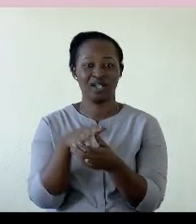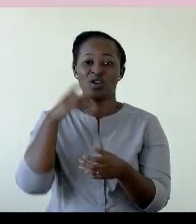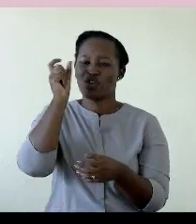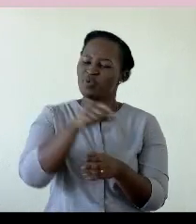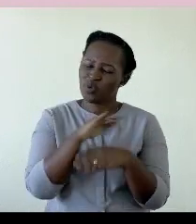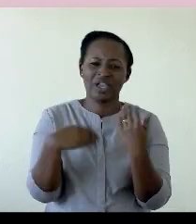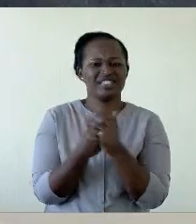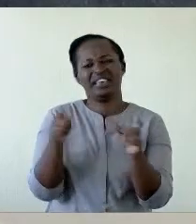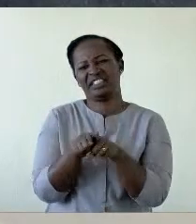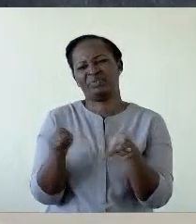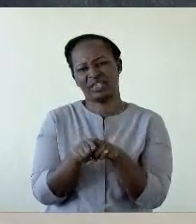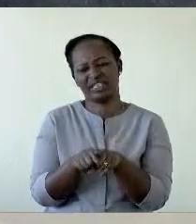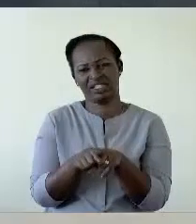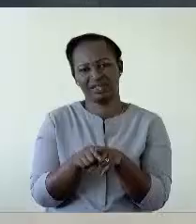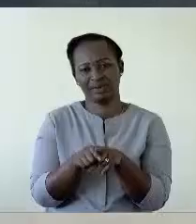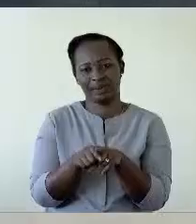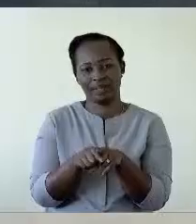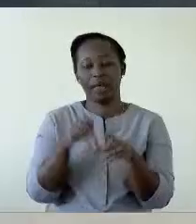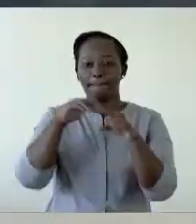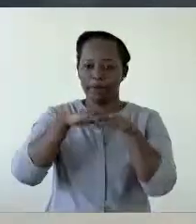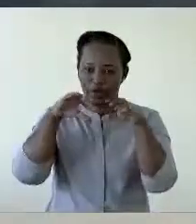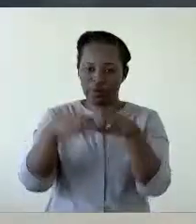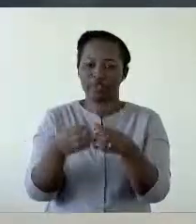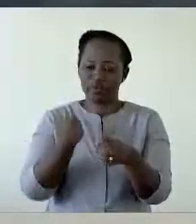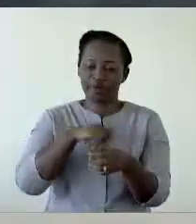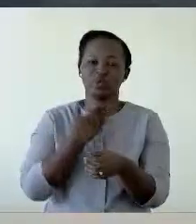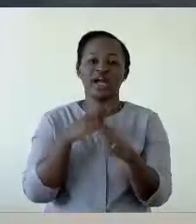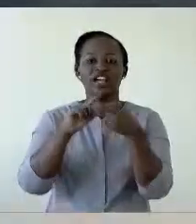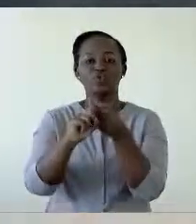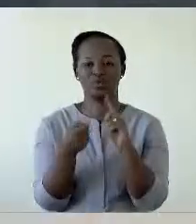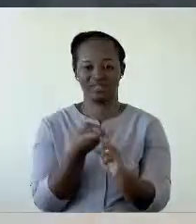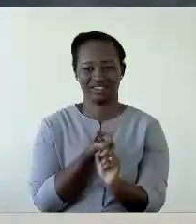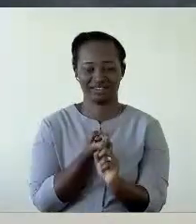Everyone is like that. So in a community, we need friends.